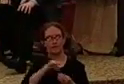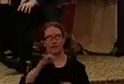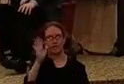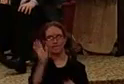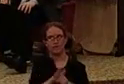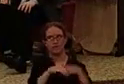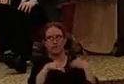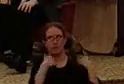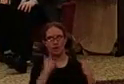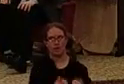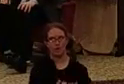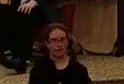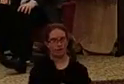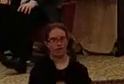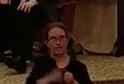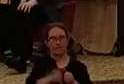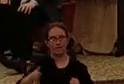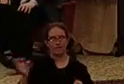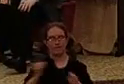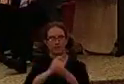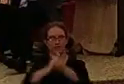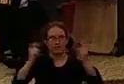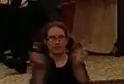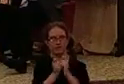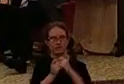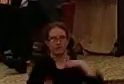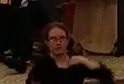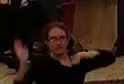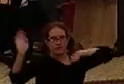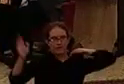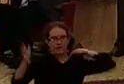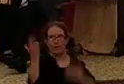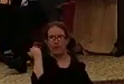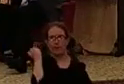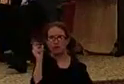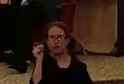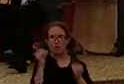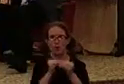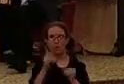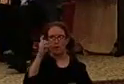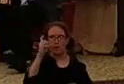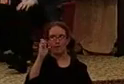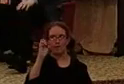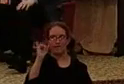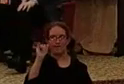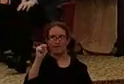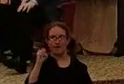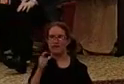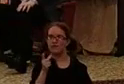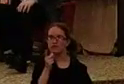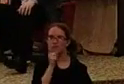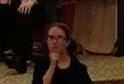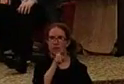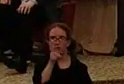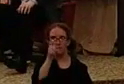fills your heart, amen, everything changes. Your past no longer defines who you are.